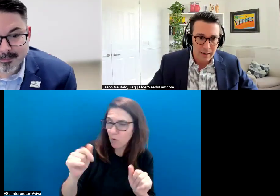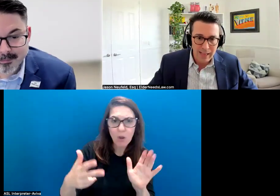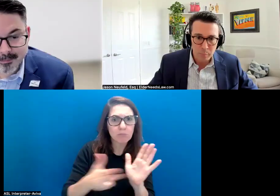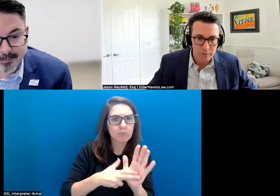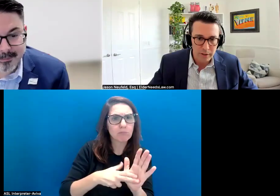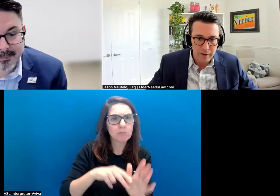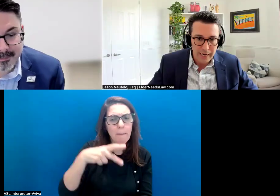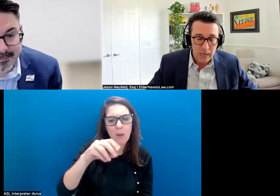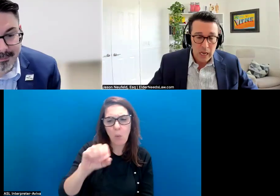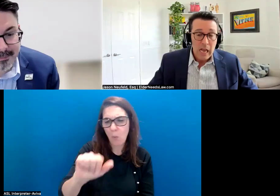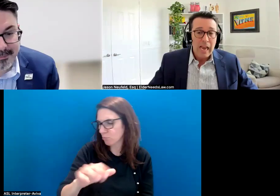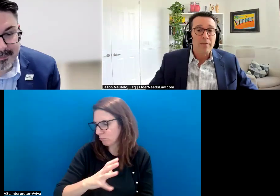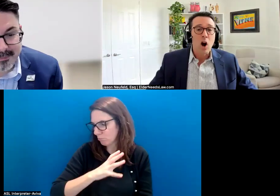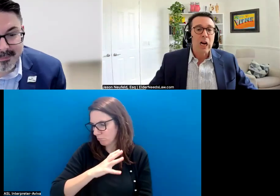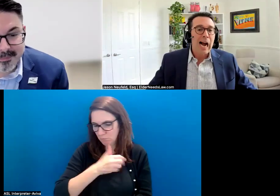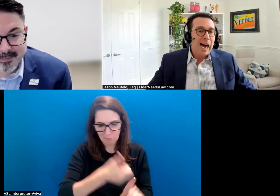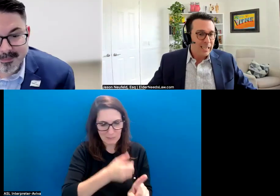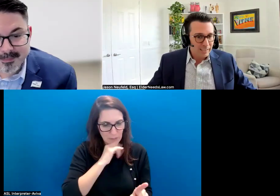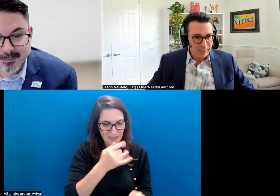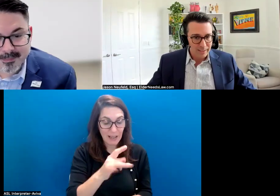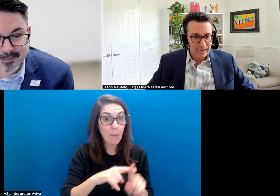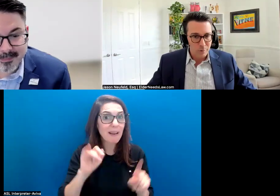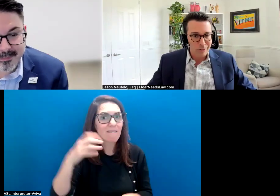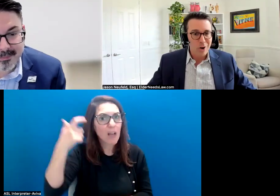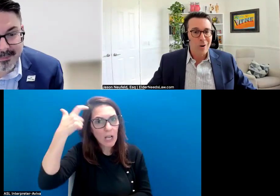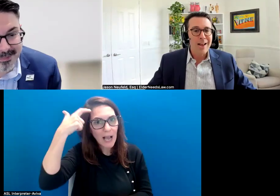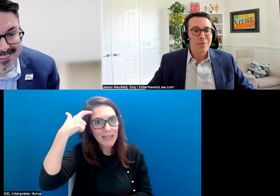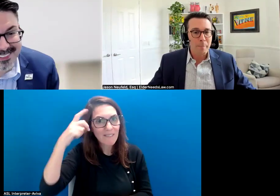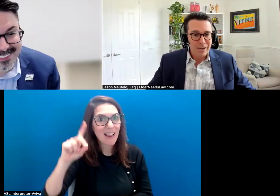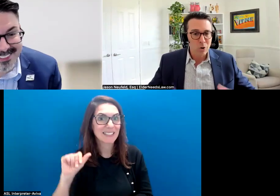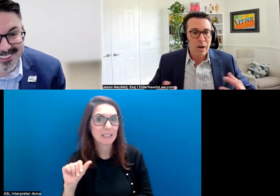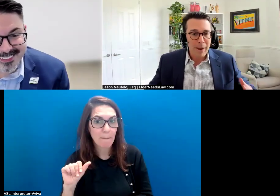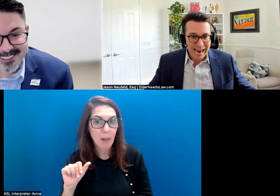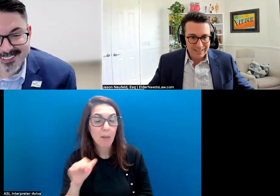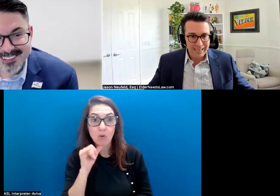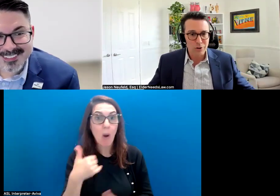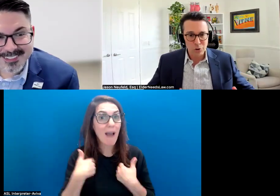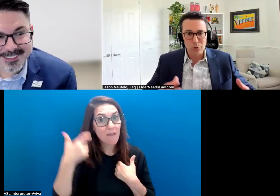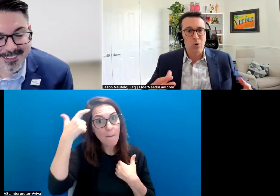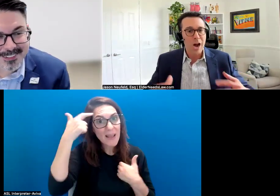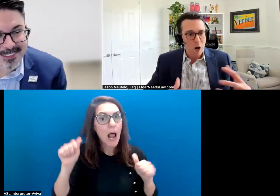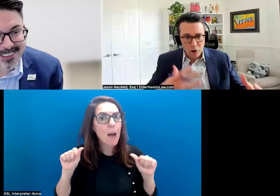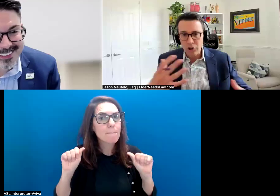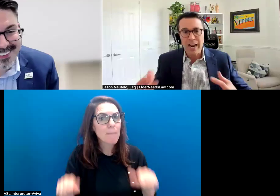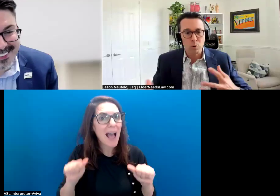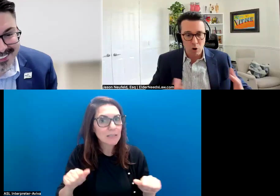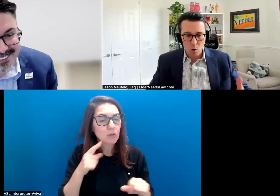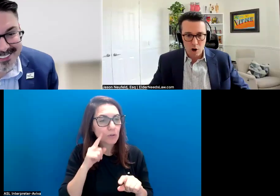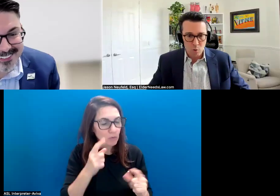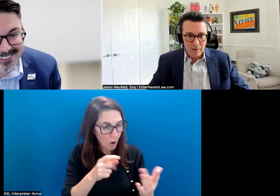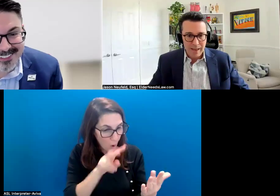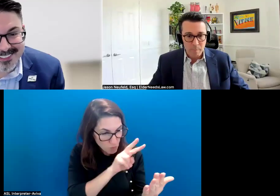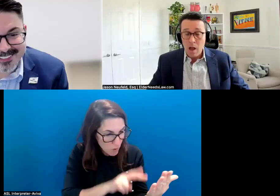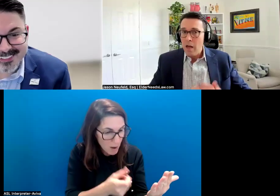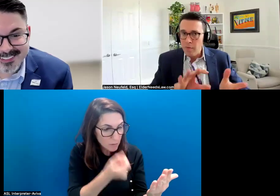18, and that's perfectly fine. If they are cognitively disabled and they don't have the mental capacity to kind of understand what's going